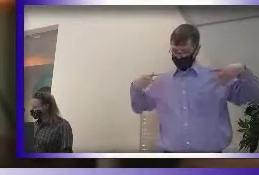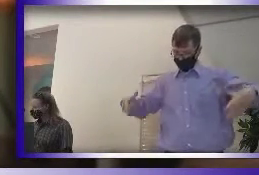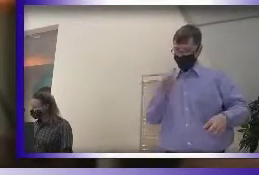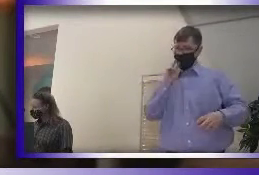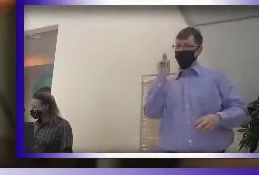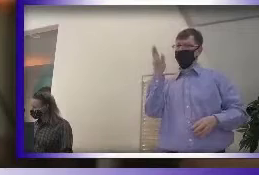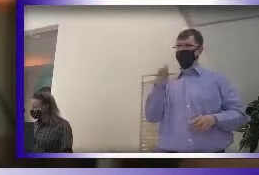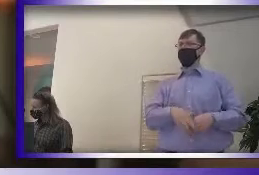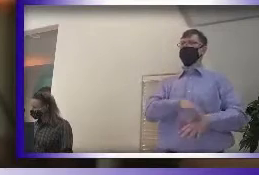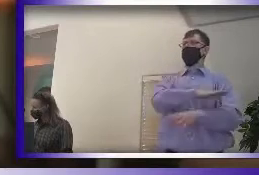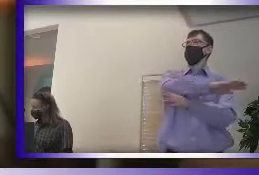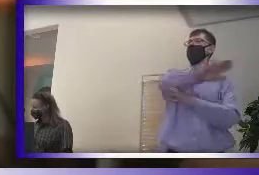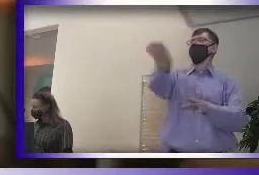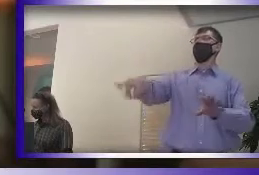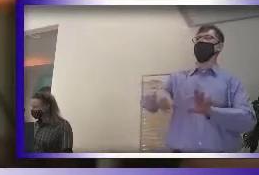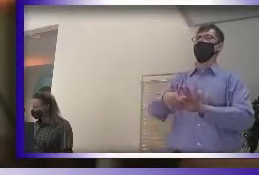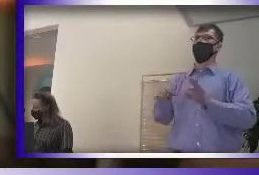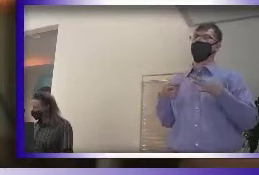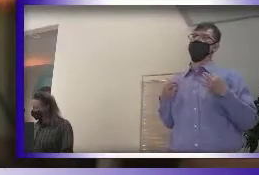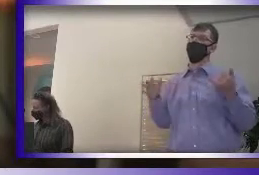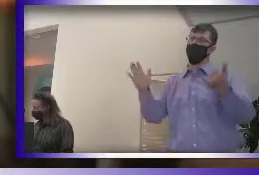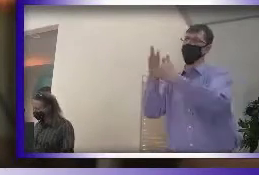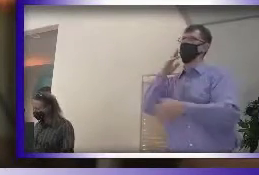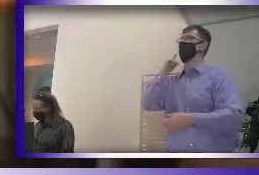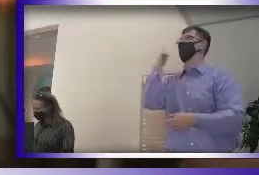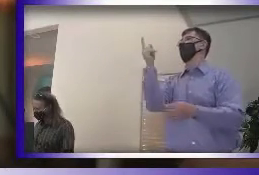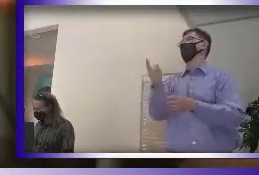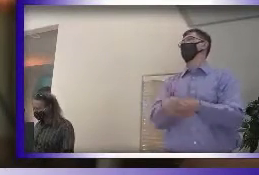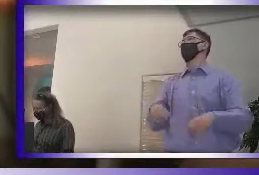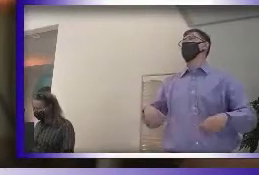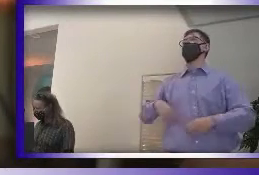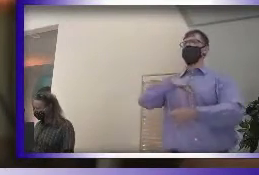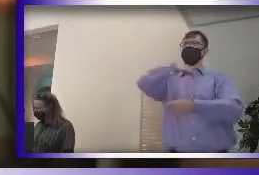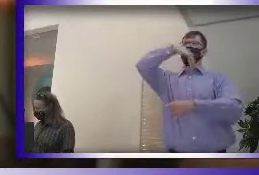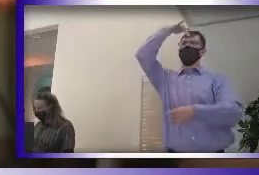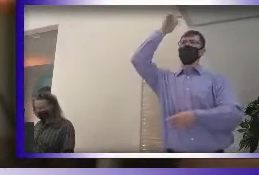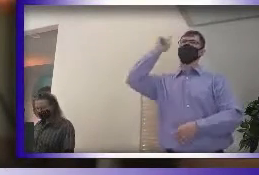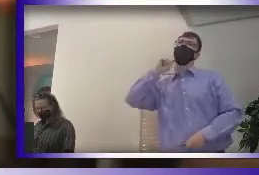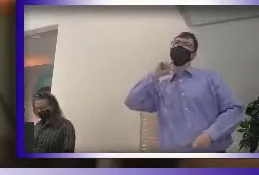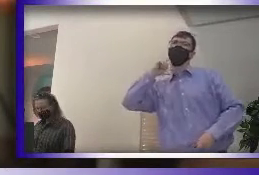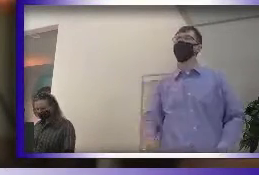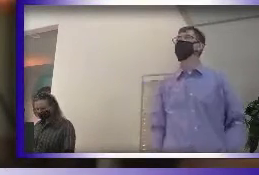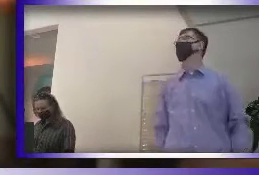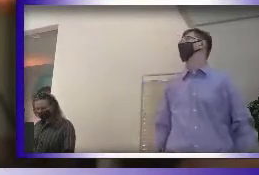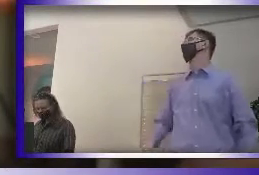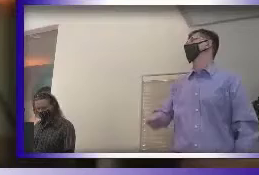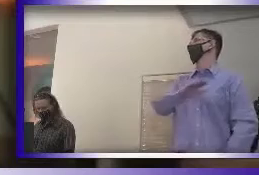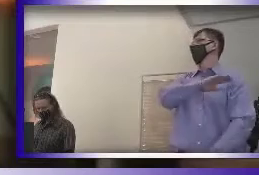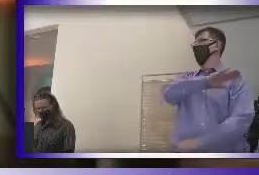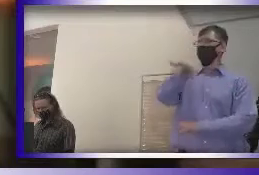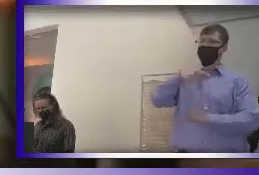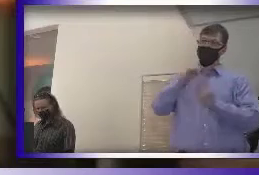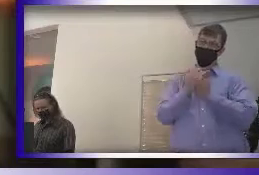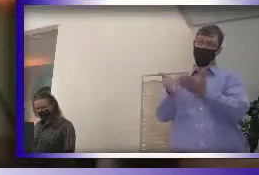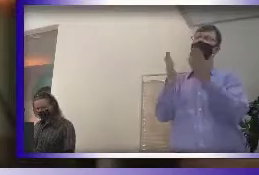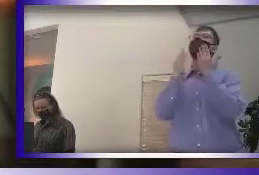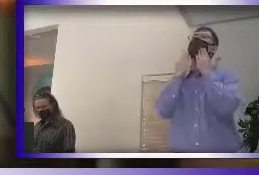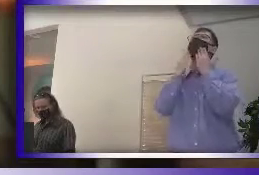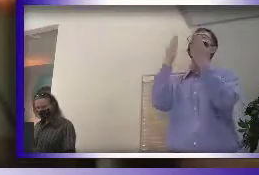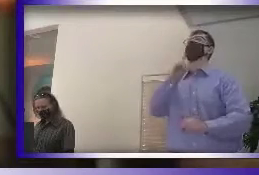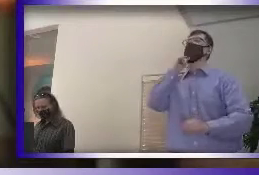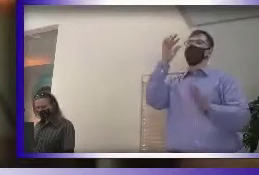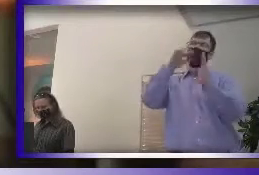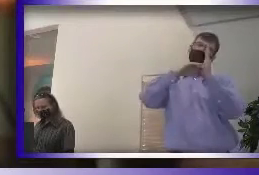And I am so grateful to know that this is simply what spirit is and what it does and how it works. I am so grateful to know that the act